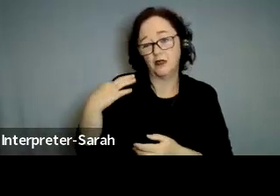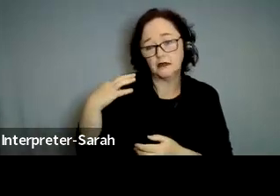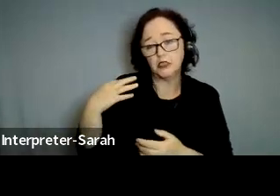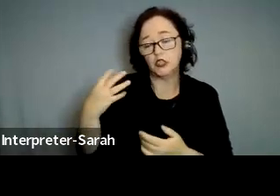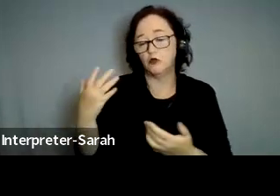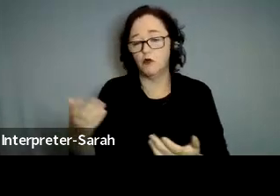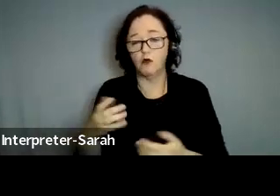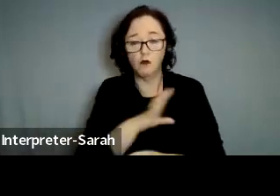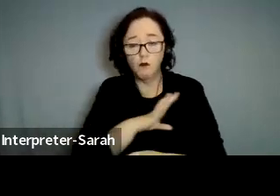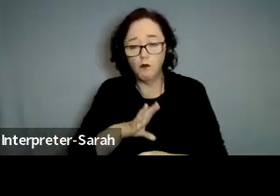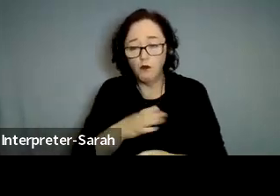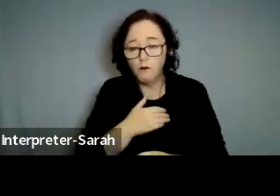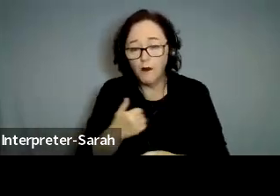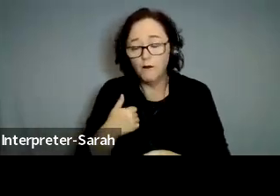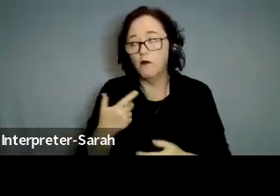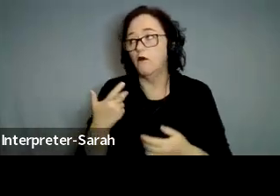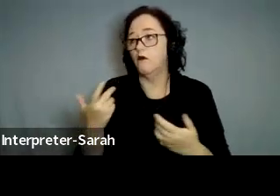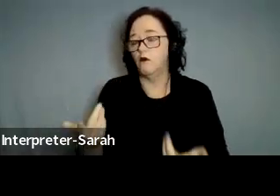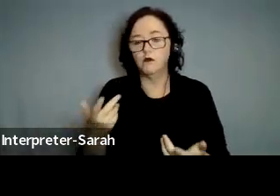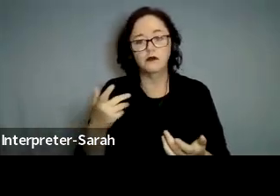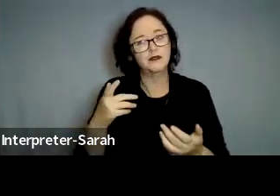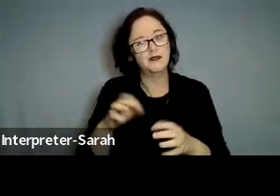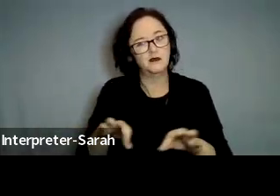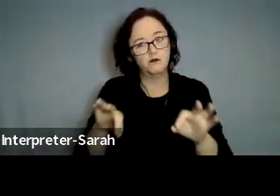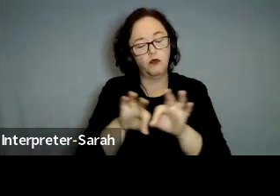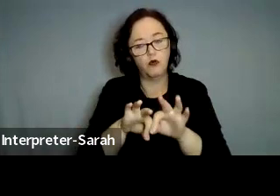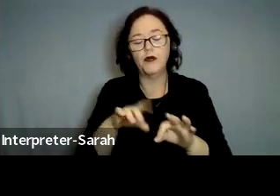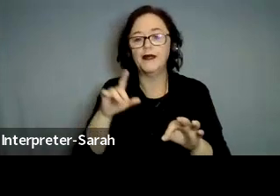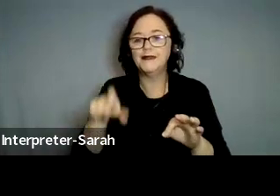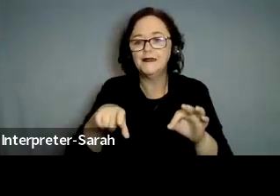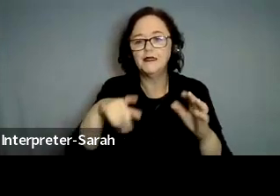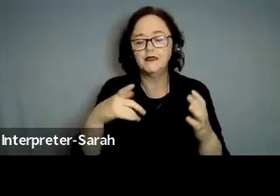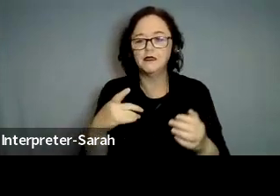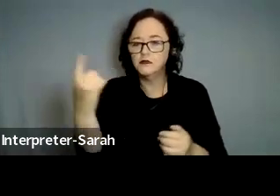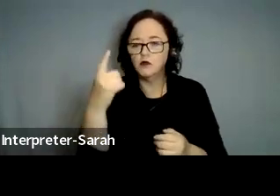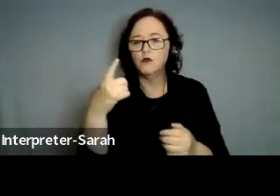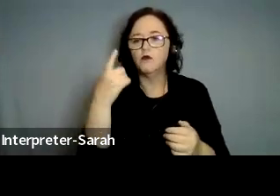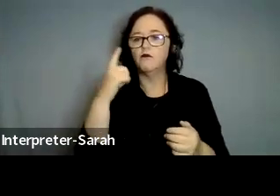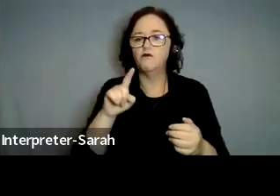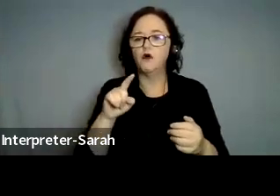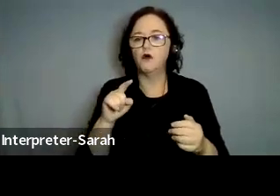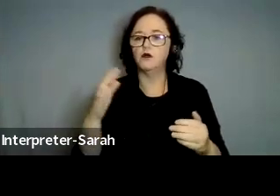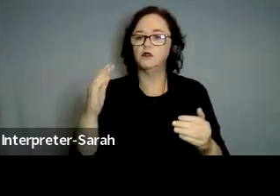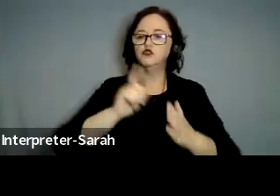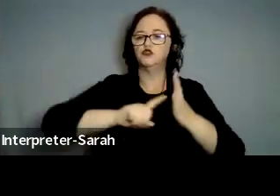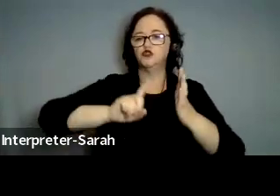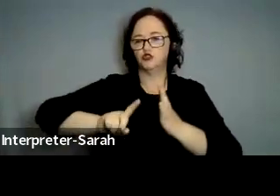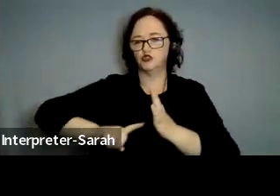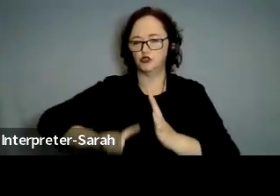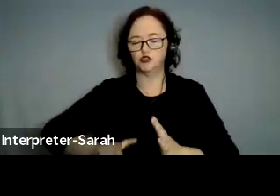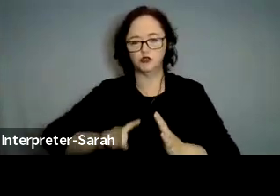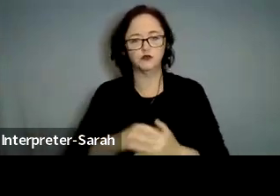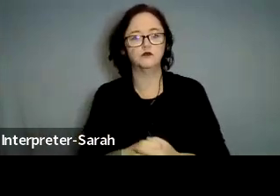some kind of checks and balances we really want in our financial processes. This